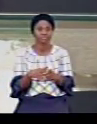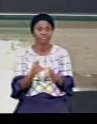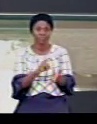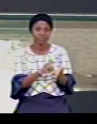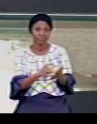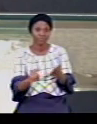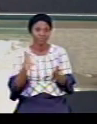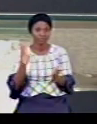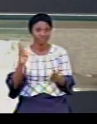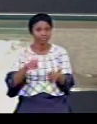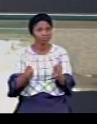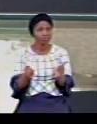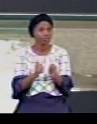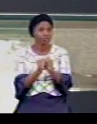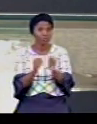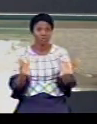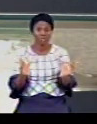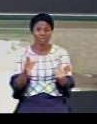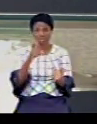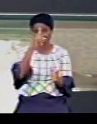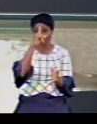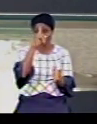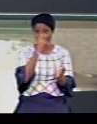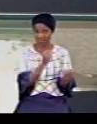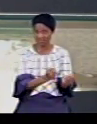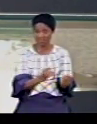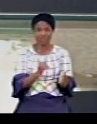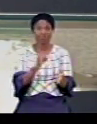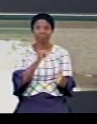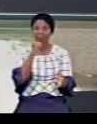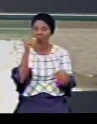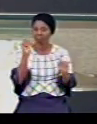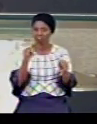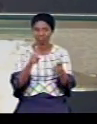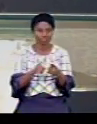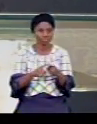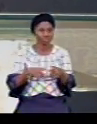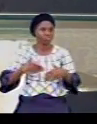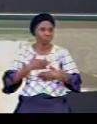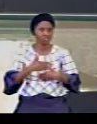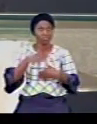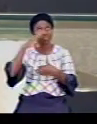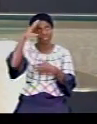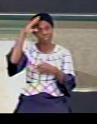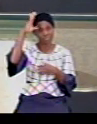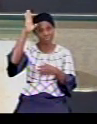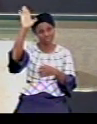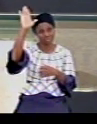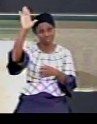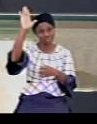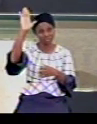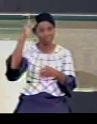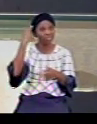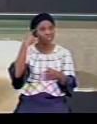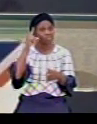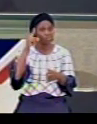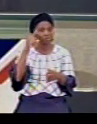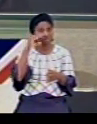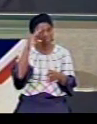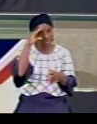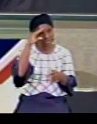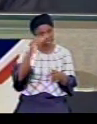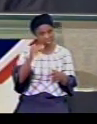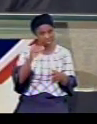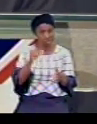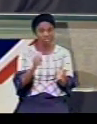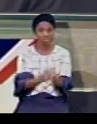but without faith, it is impossible to please him. For he that cometh to